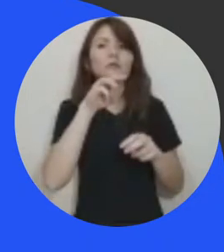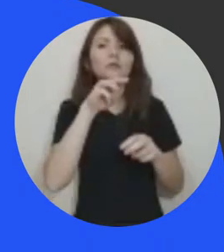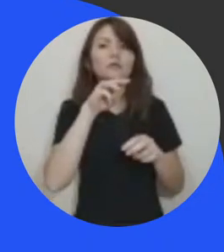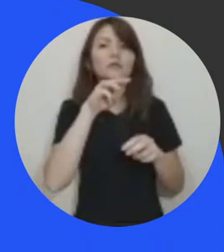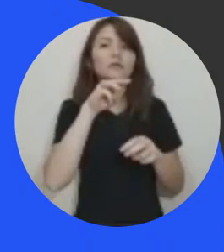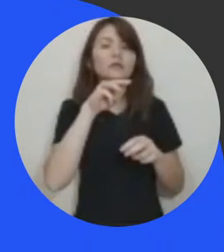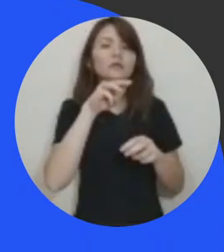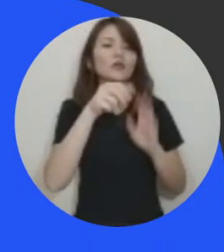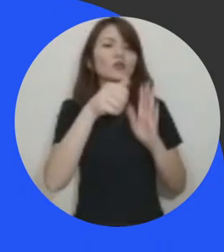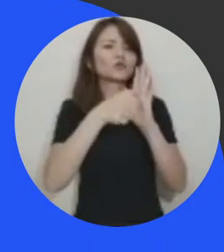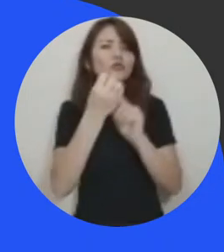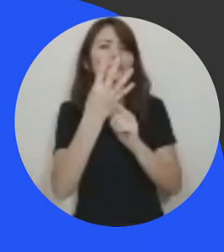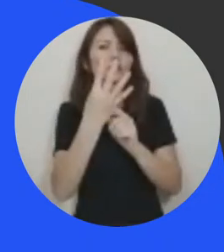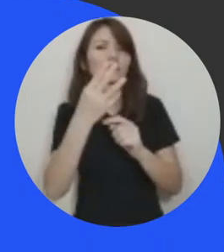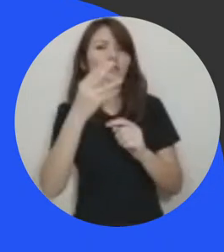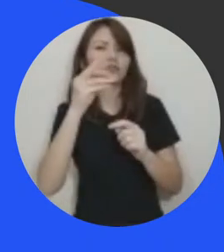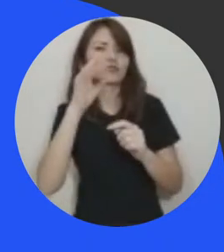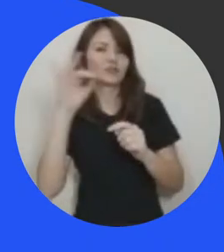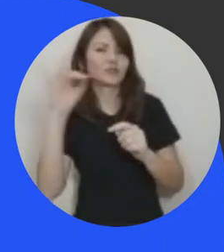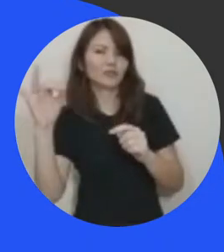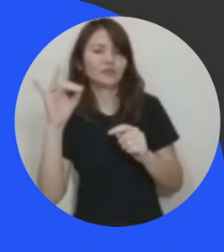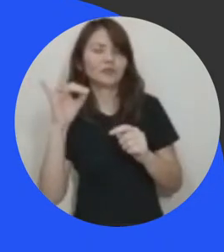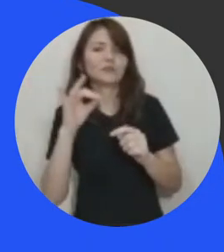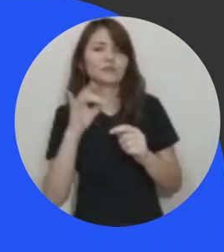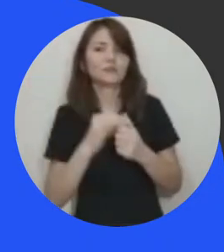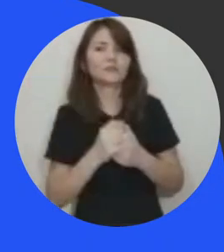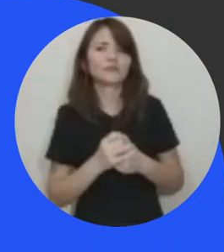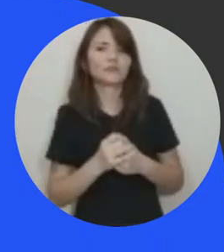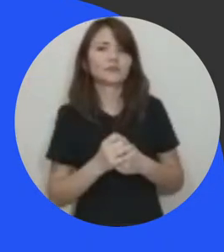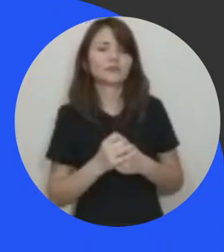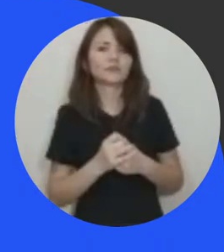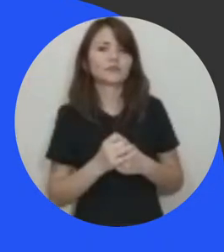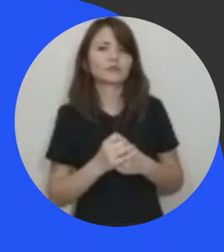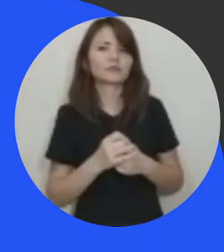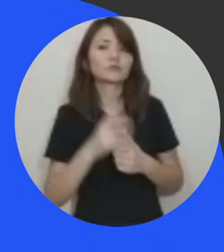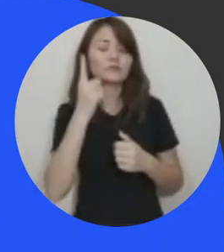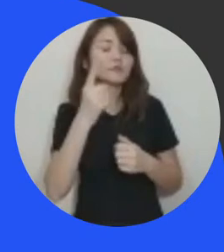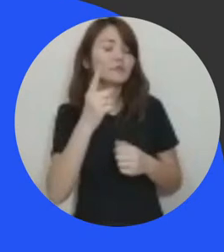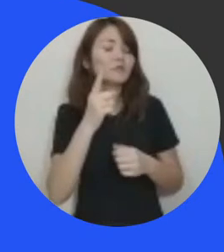And one of the key questions that's been asked